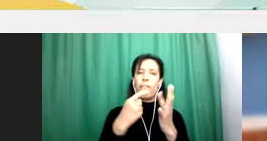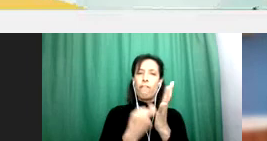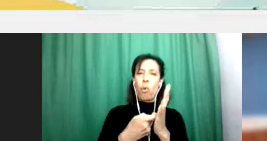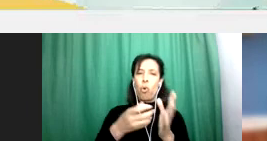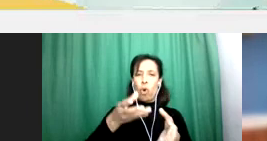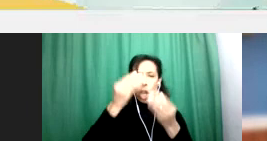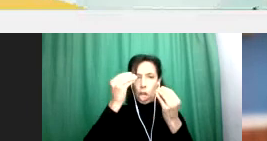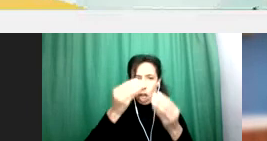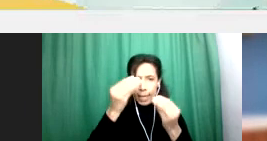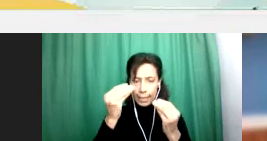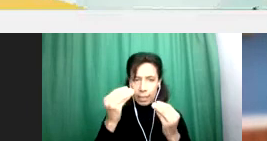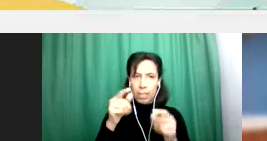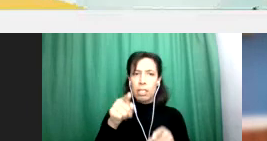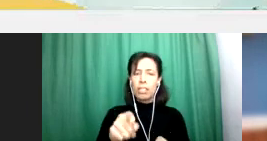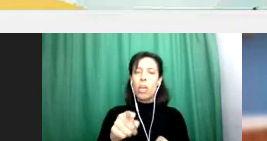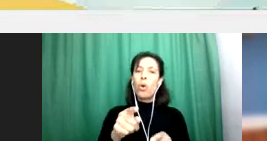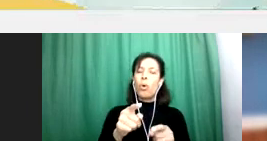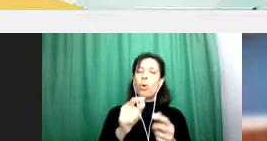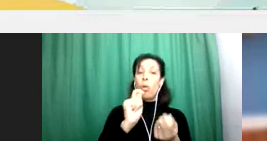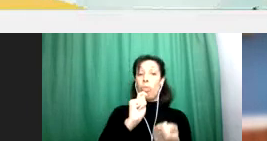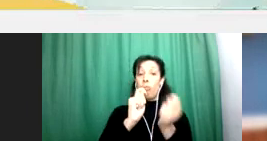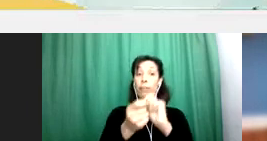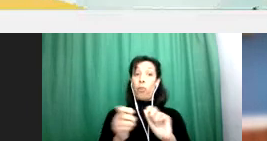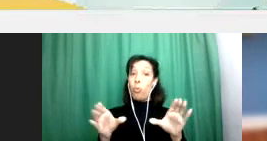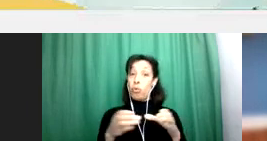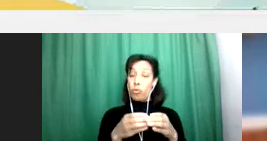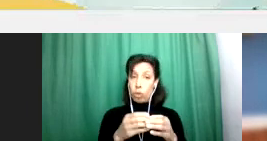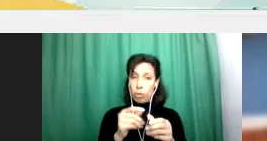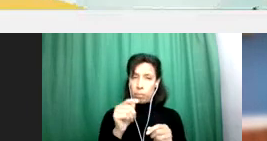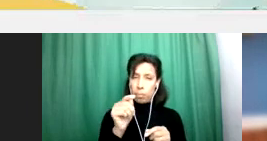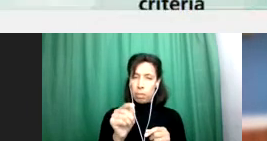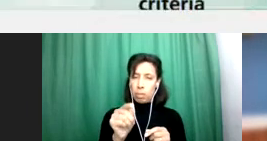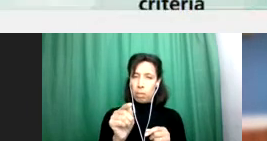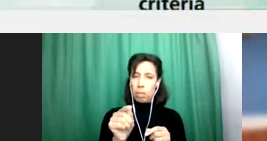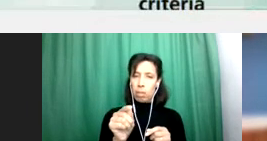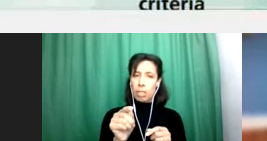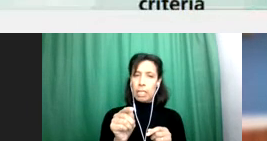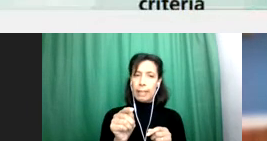the Assessment Reform Group give us some